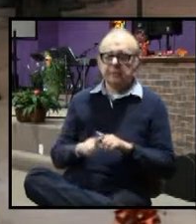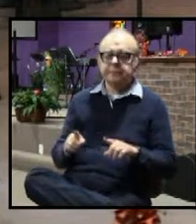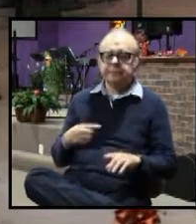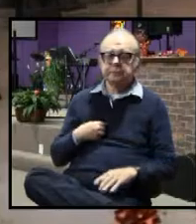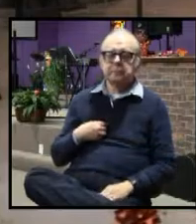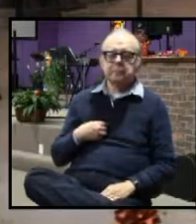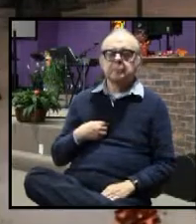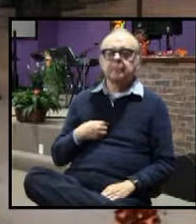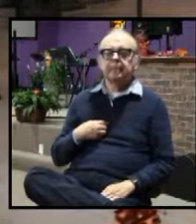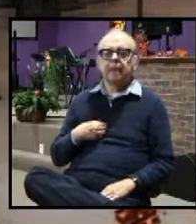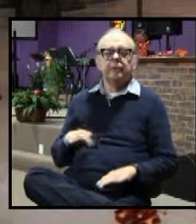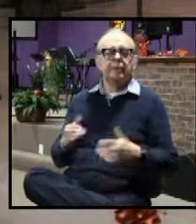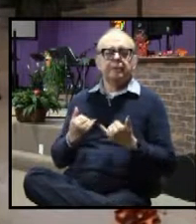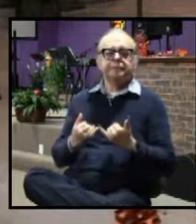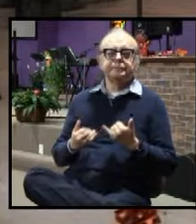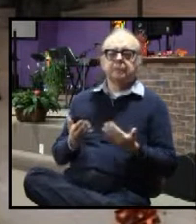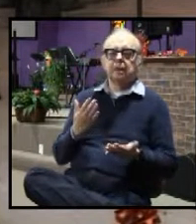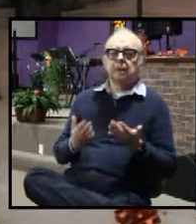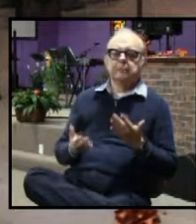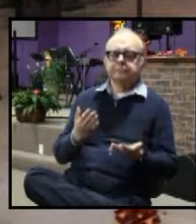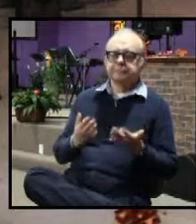was. That's kind of what I do now.